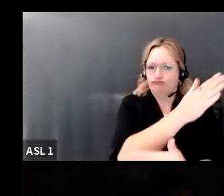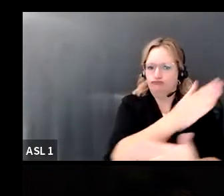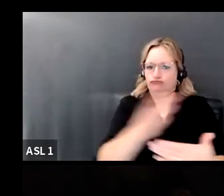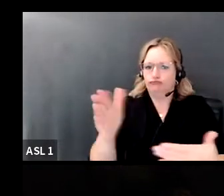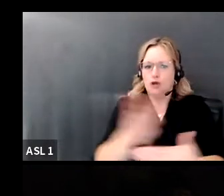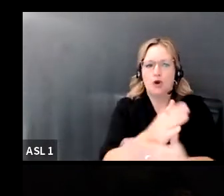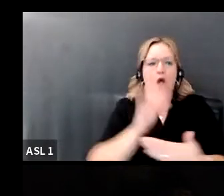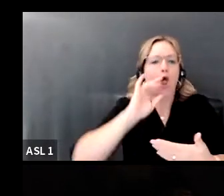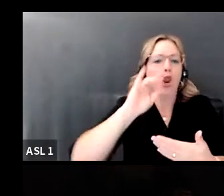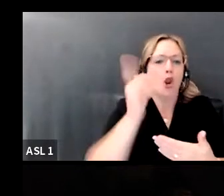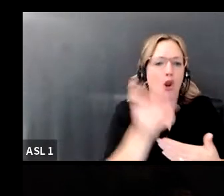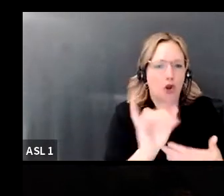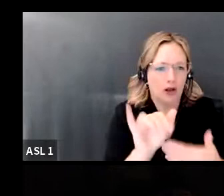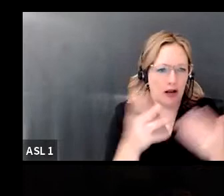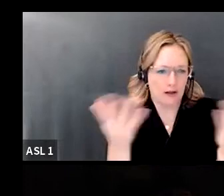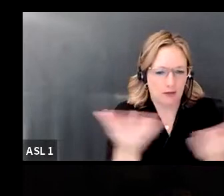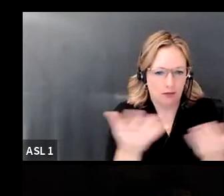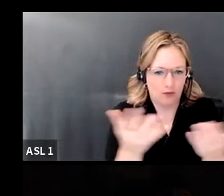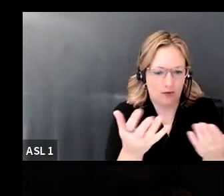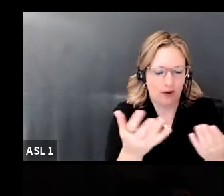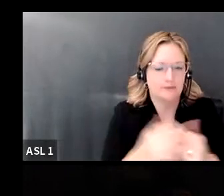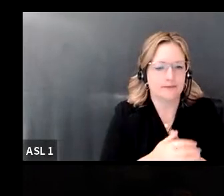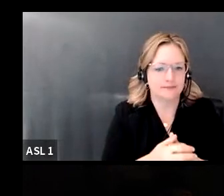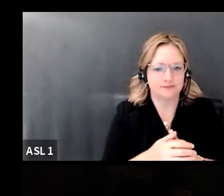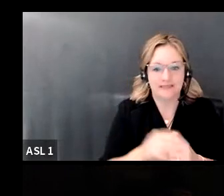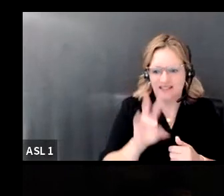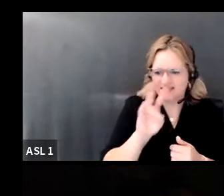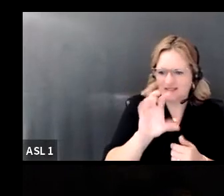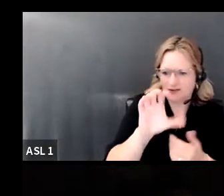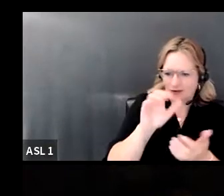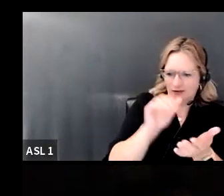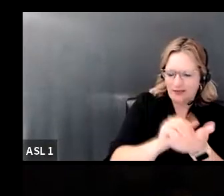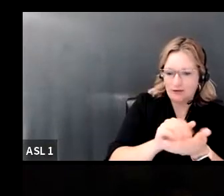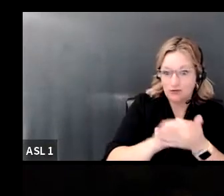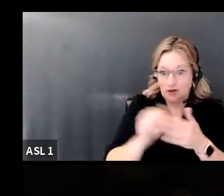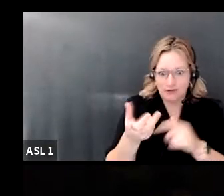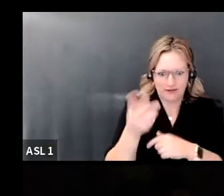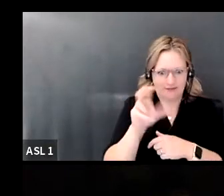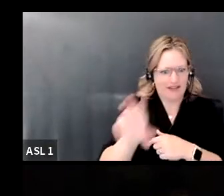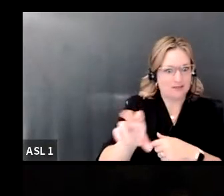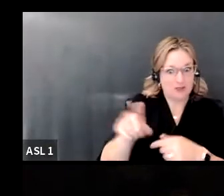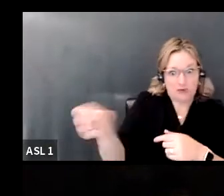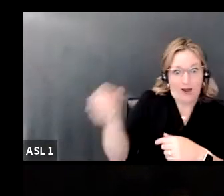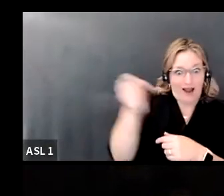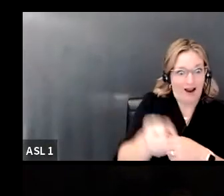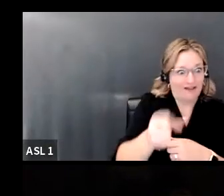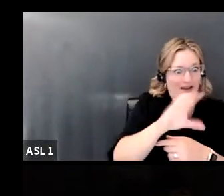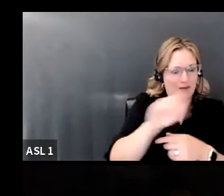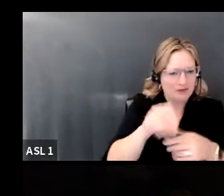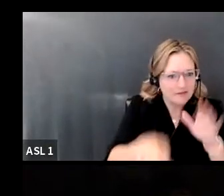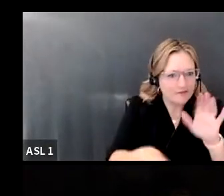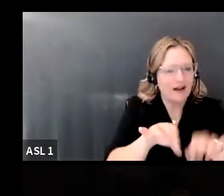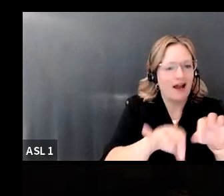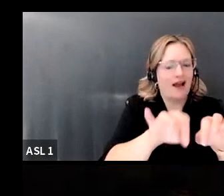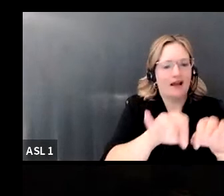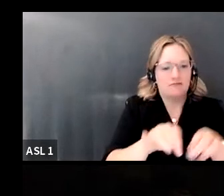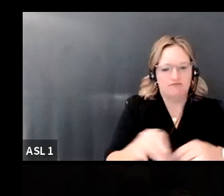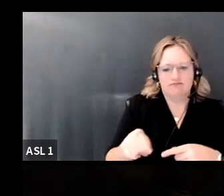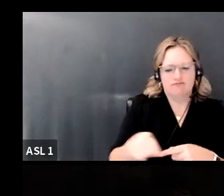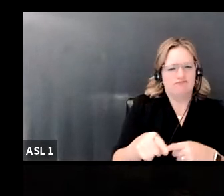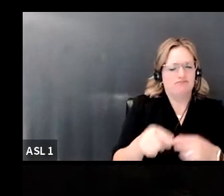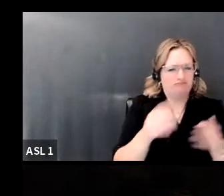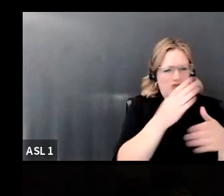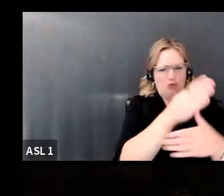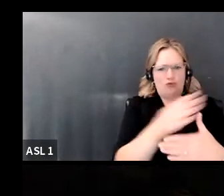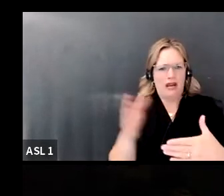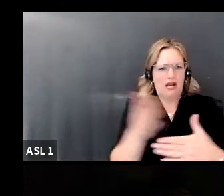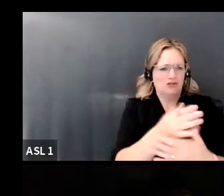investment uh that we would be making that seven hundred thousand dollar investment i also would like to get a sense of whether uh this would be